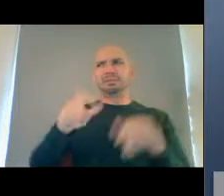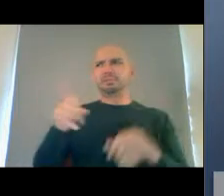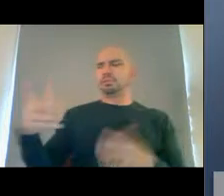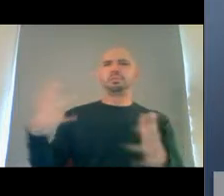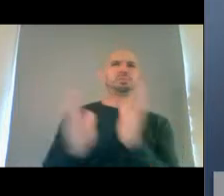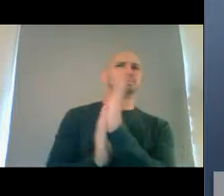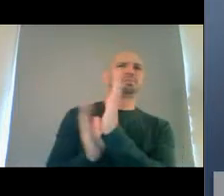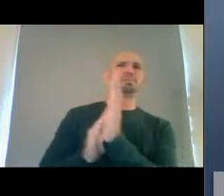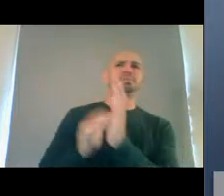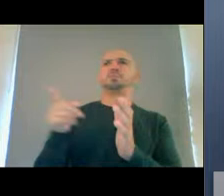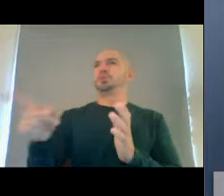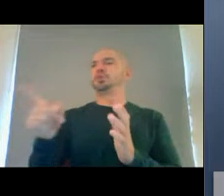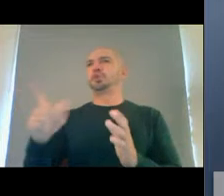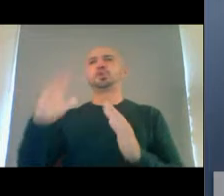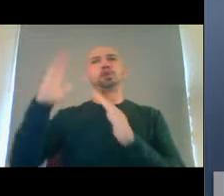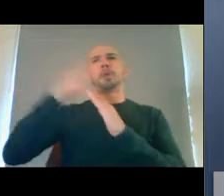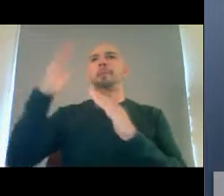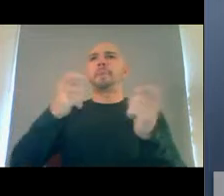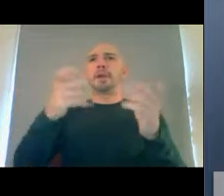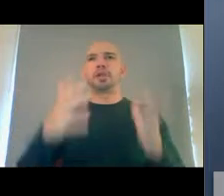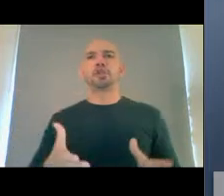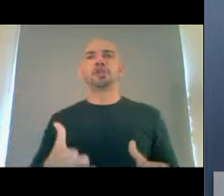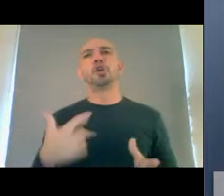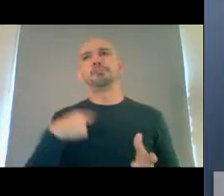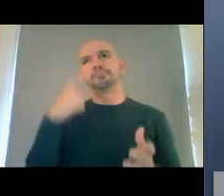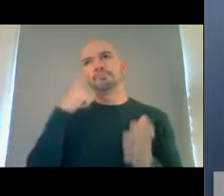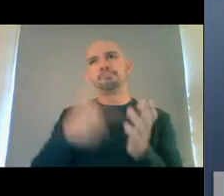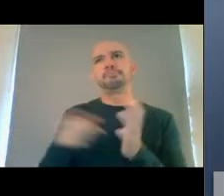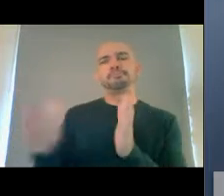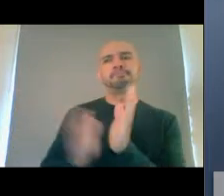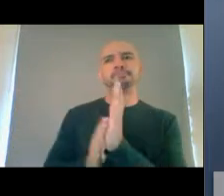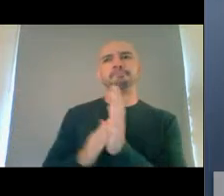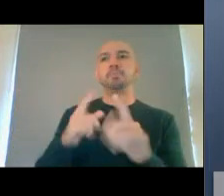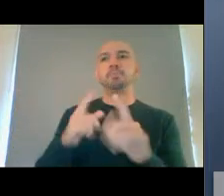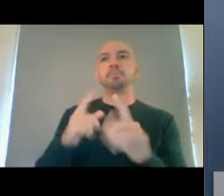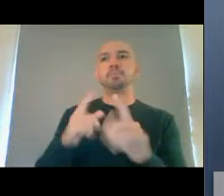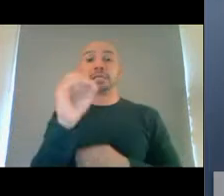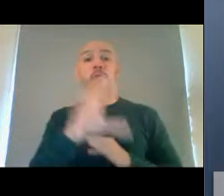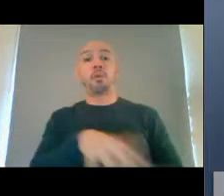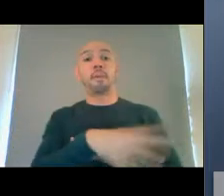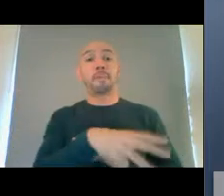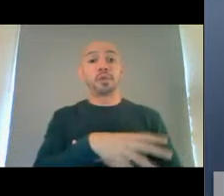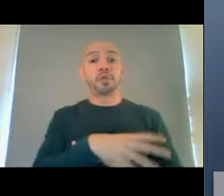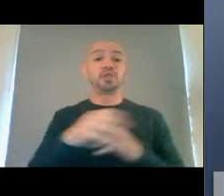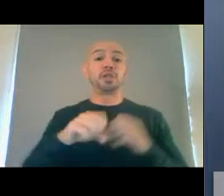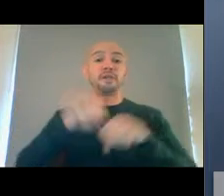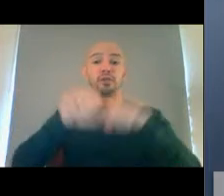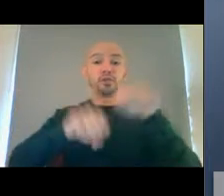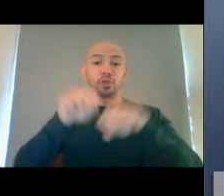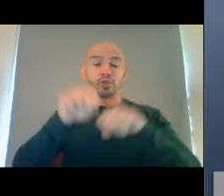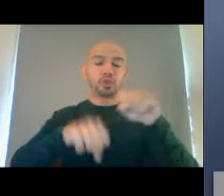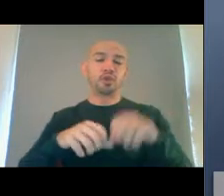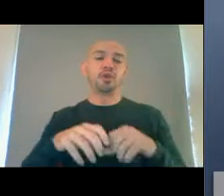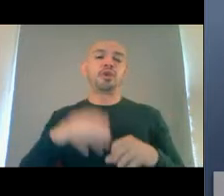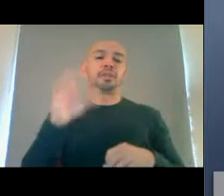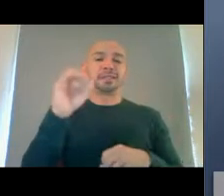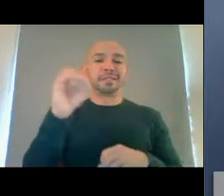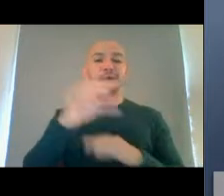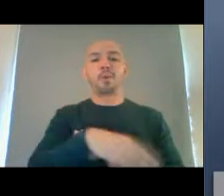manager in my book um commissioner falcone so zero mission infrastructure zero mission uh